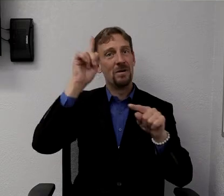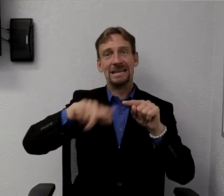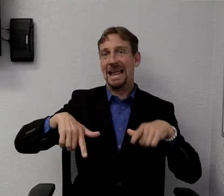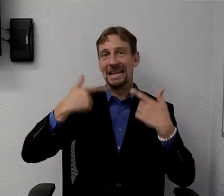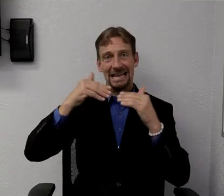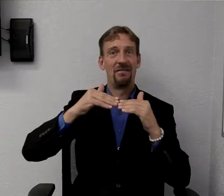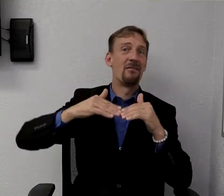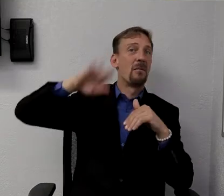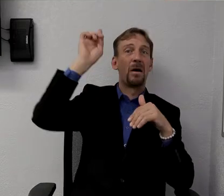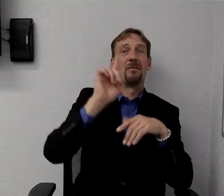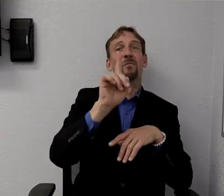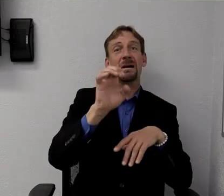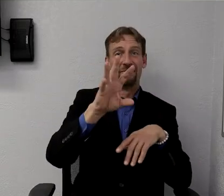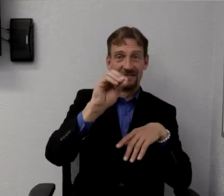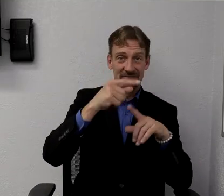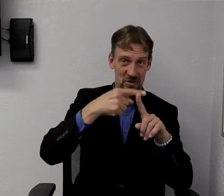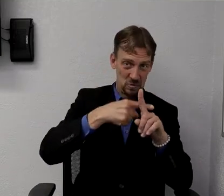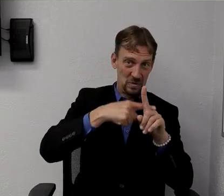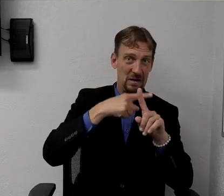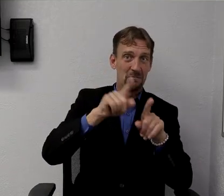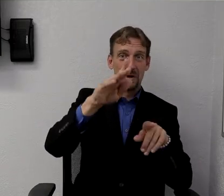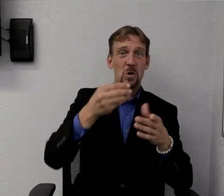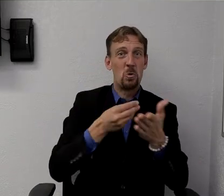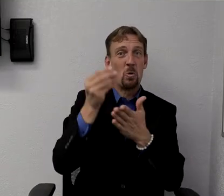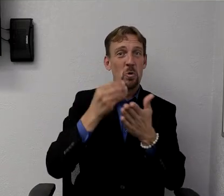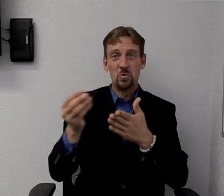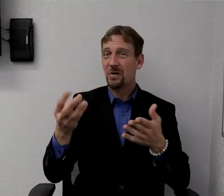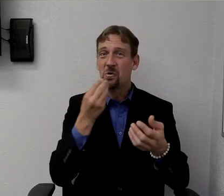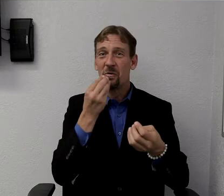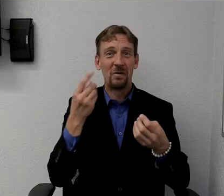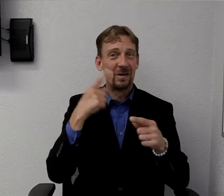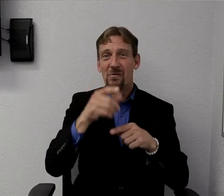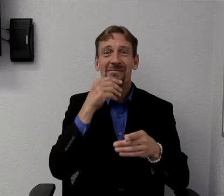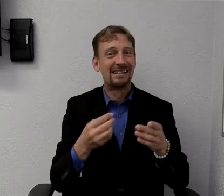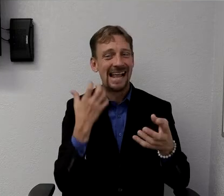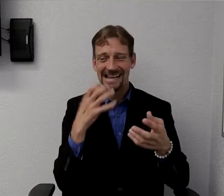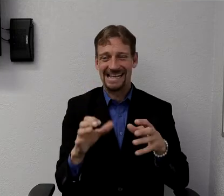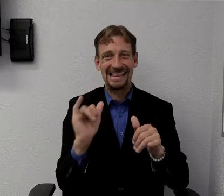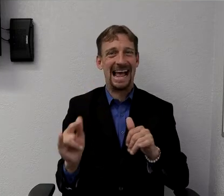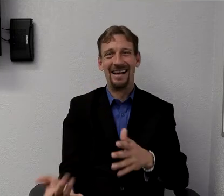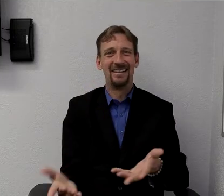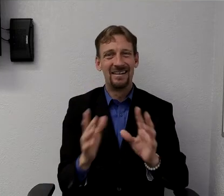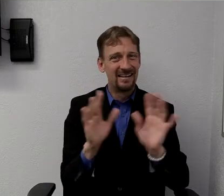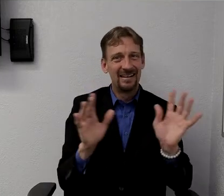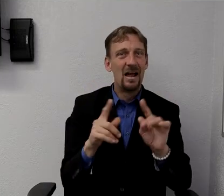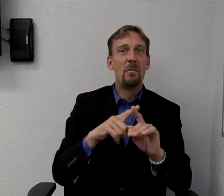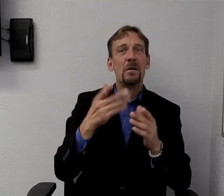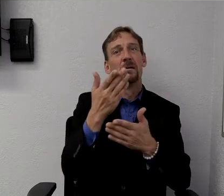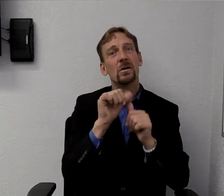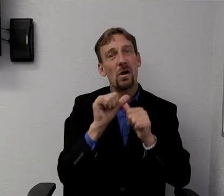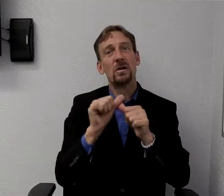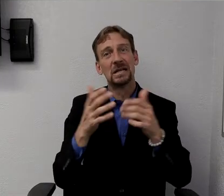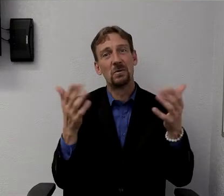you're not going to heat up your groceries to that. But just the constant hand washing. I think folks